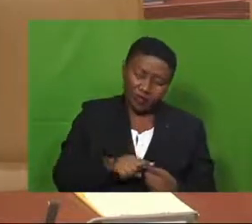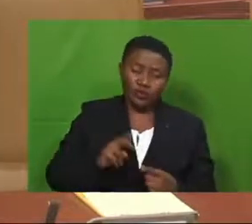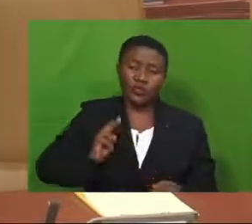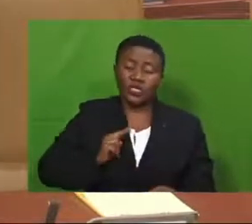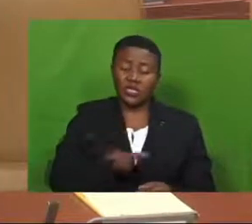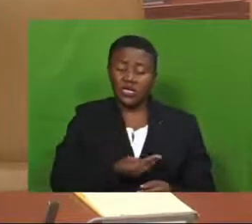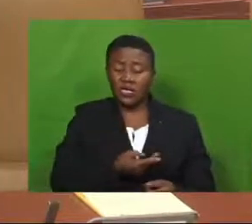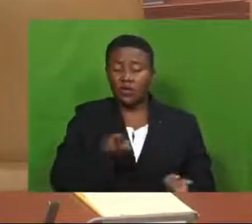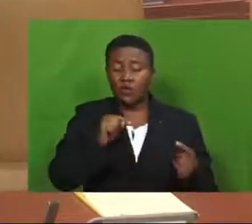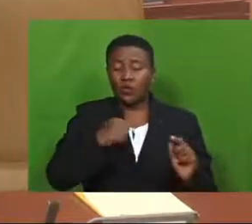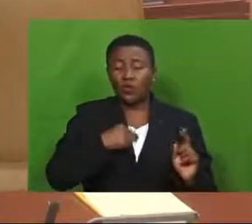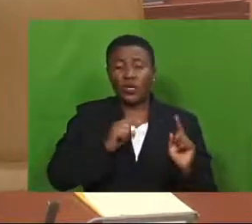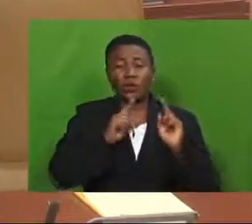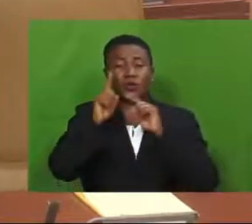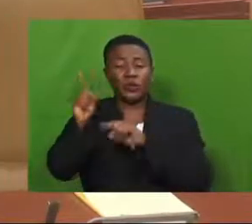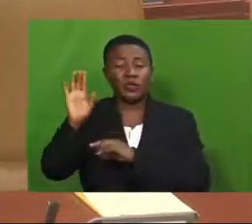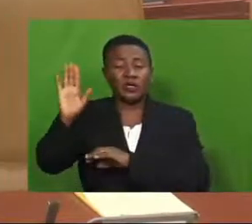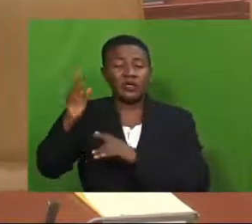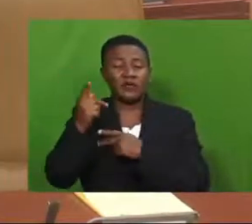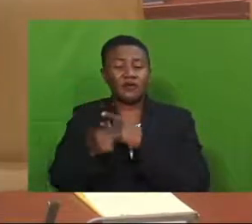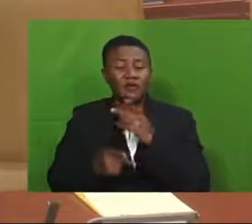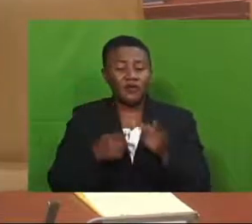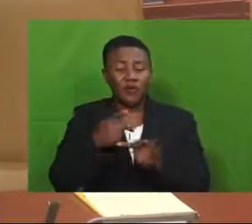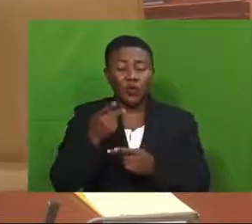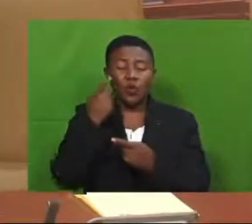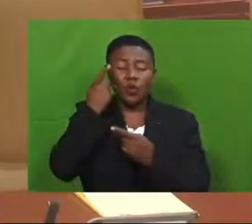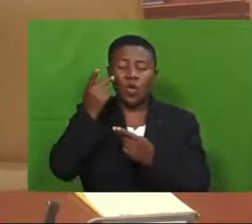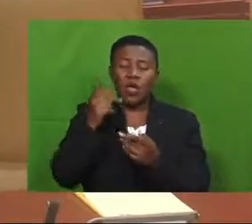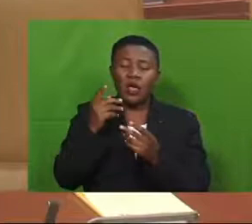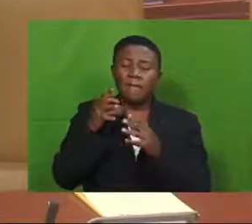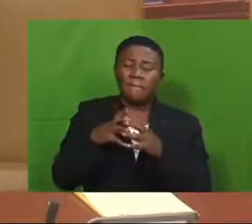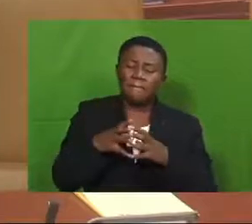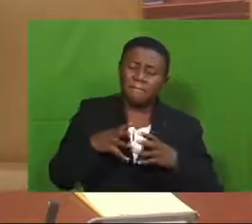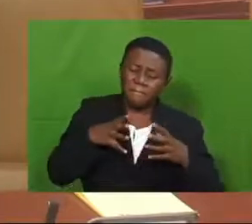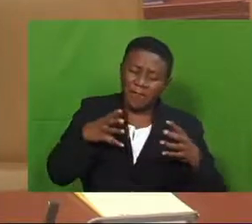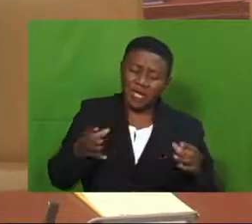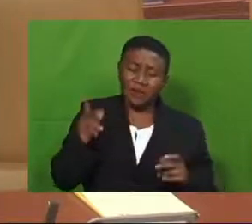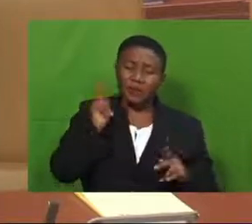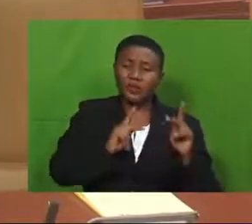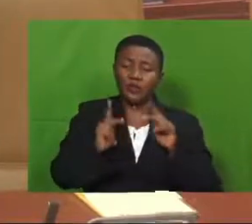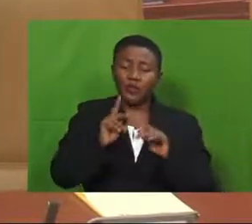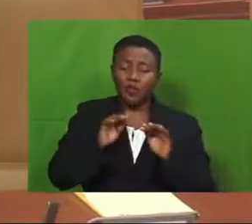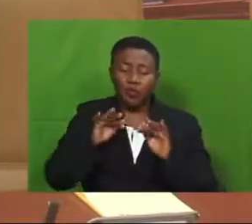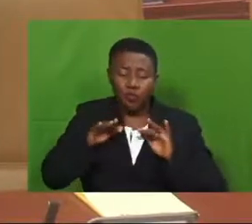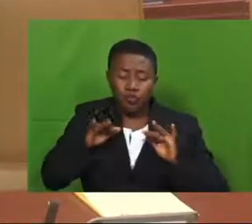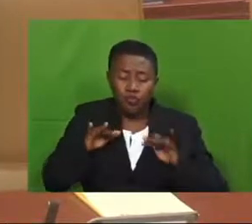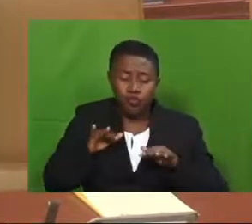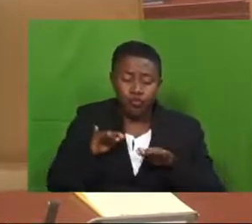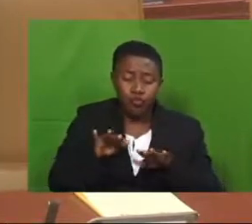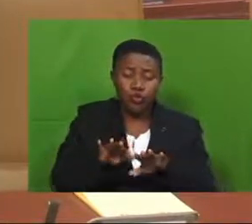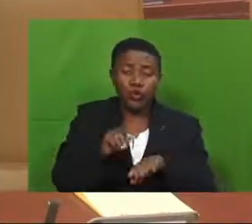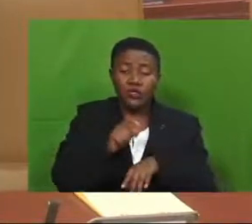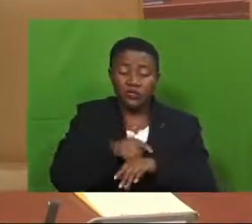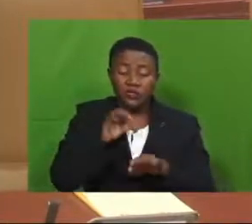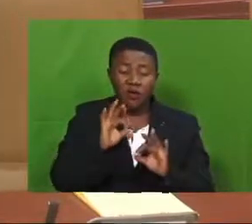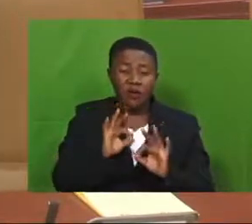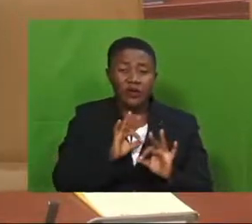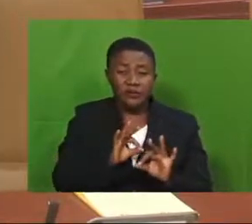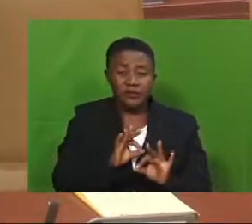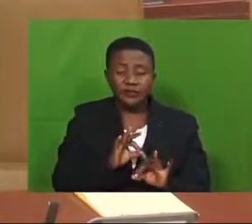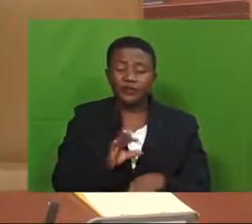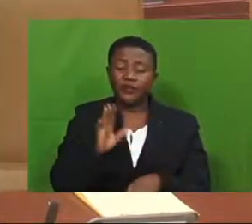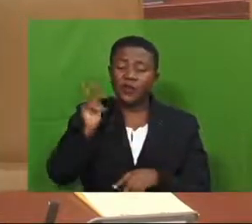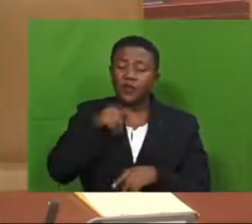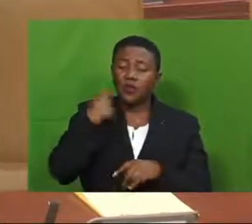and watched the number of people who came there, those who bore witness as his friends and his working